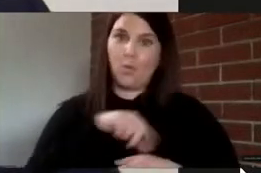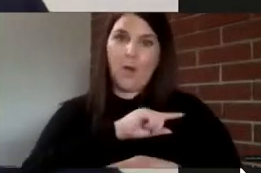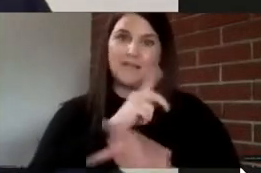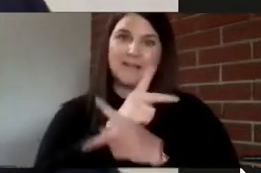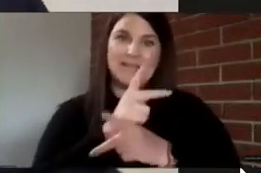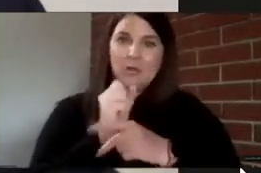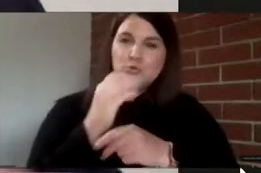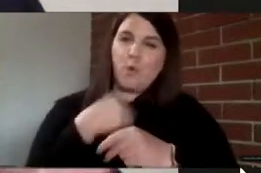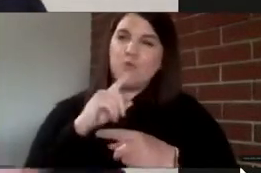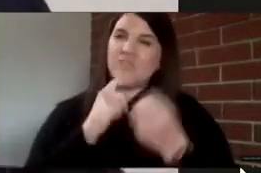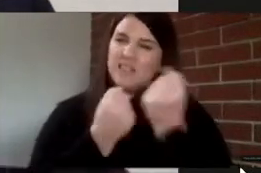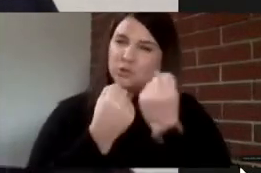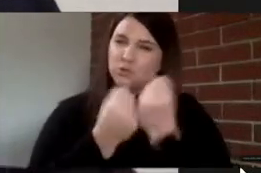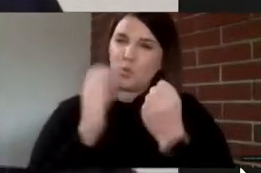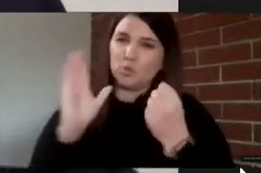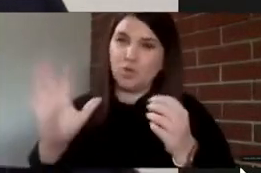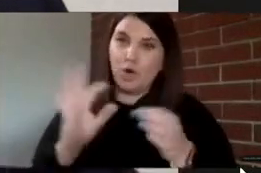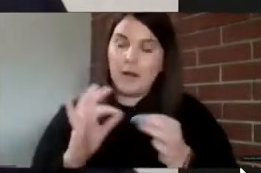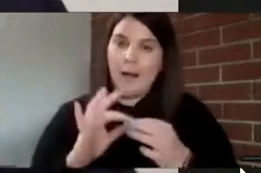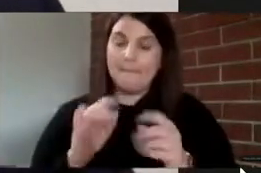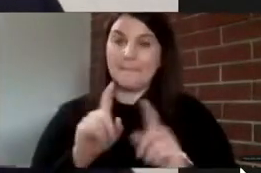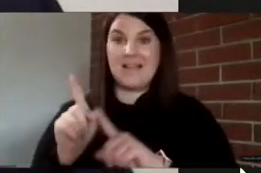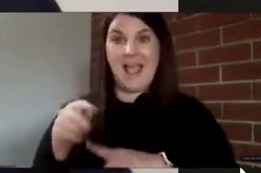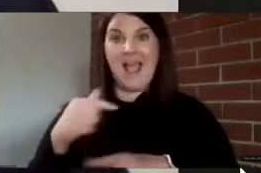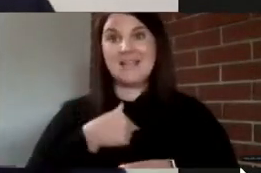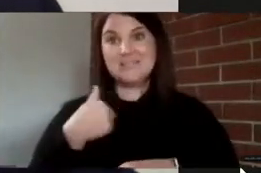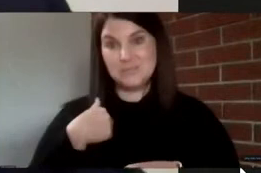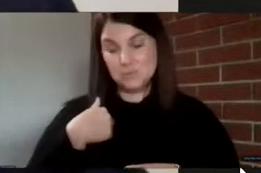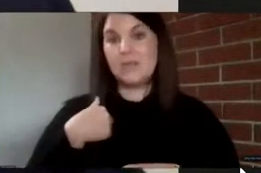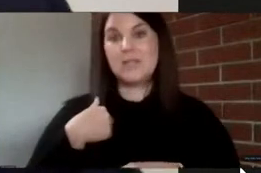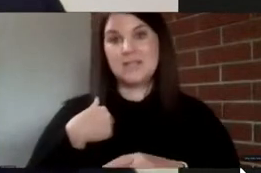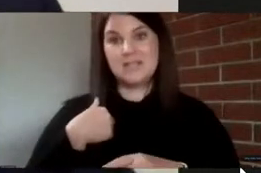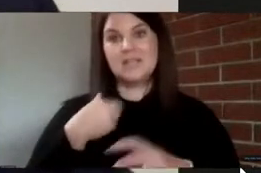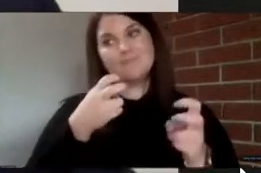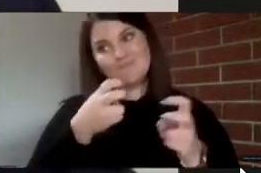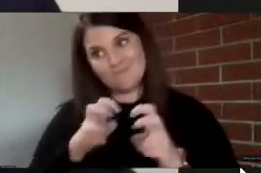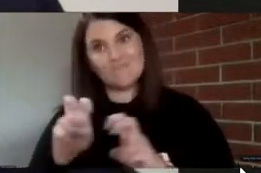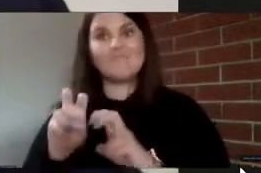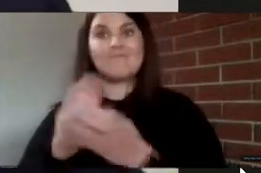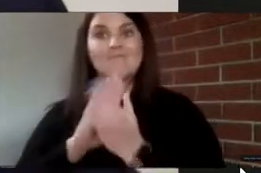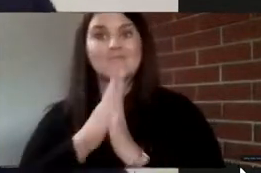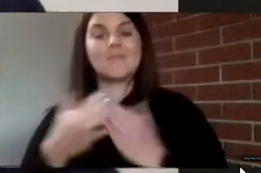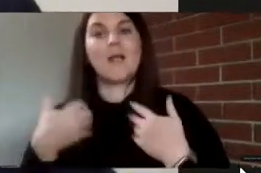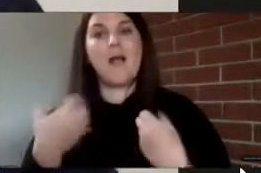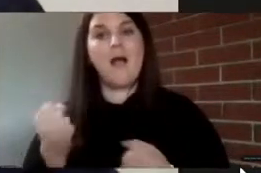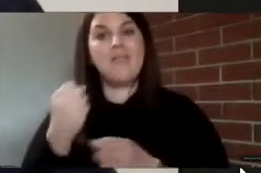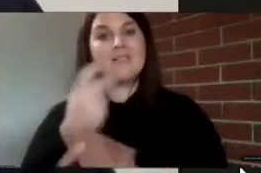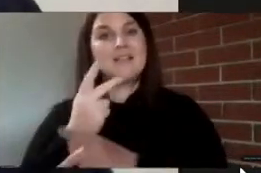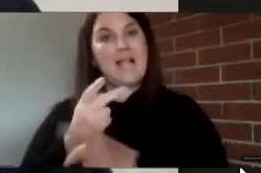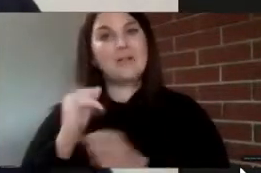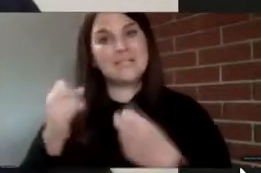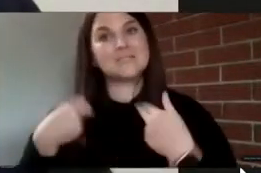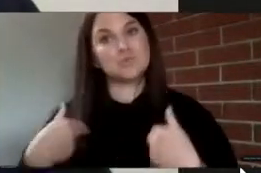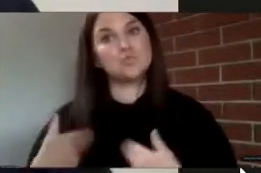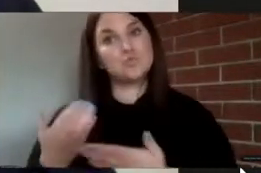her comment as we lean into healthcare as a human right, that is about quality and equity for all.